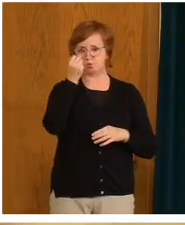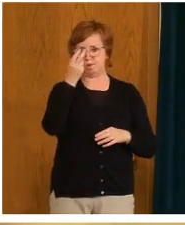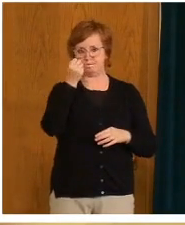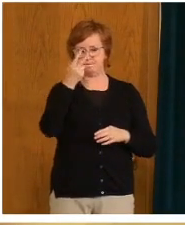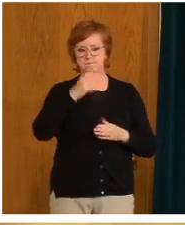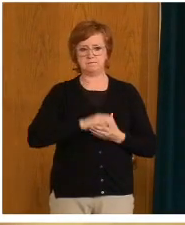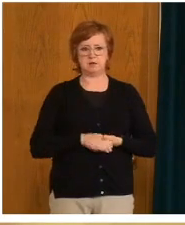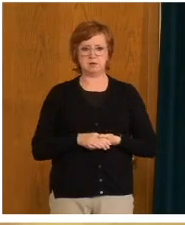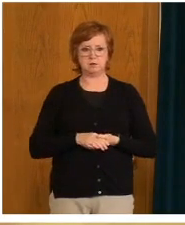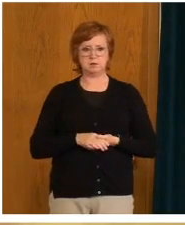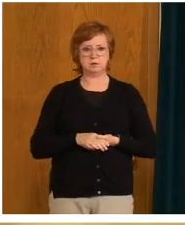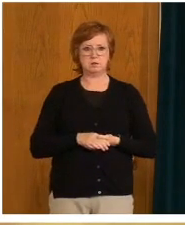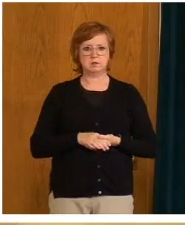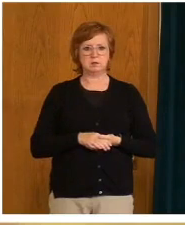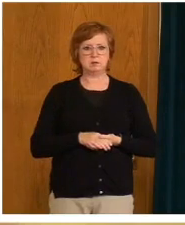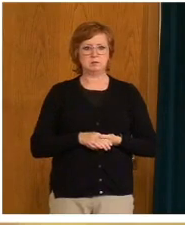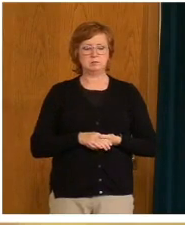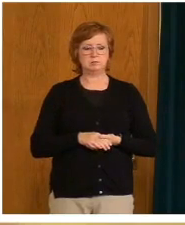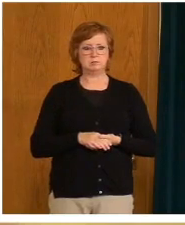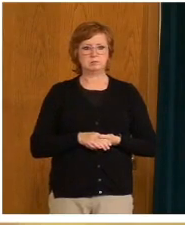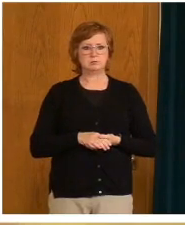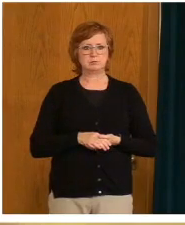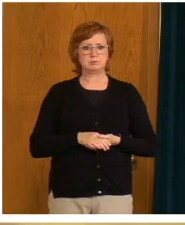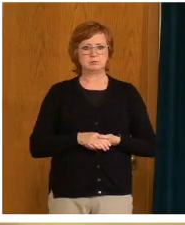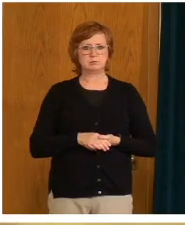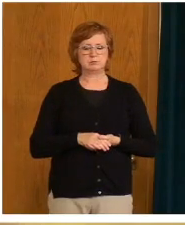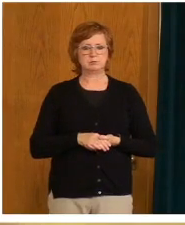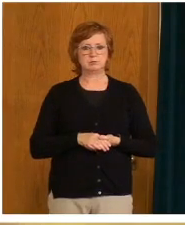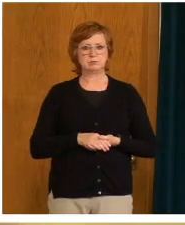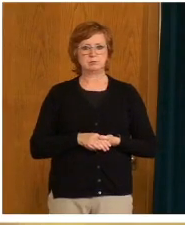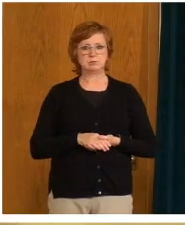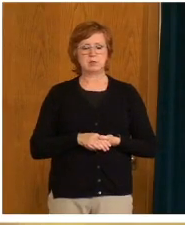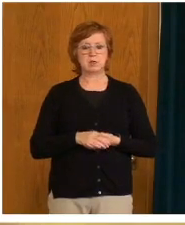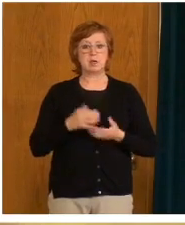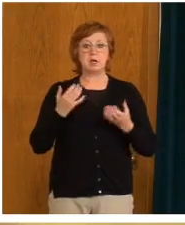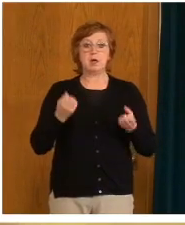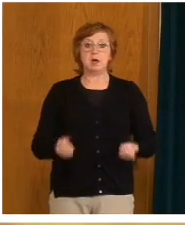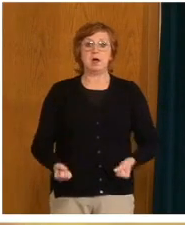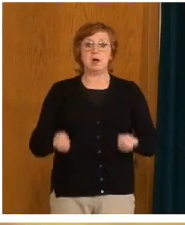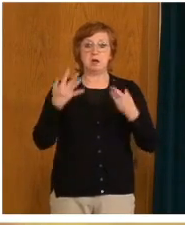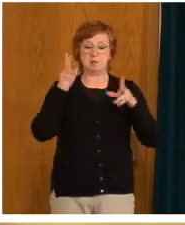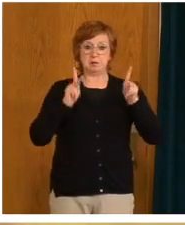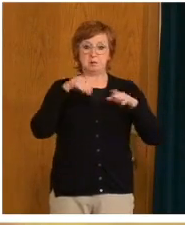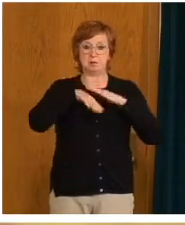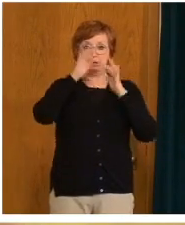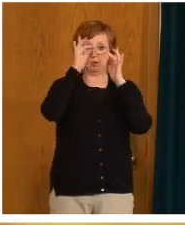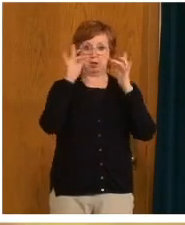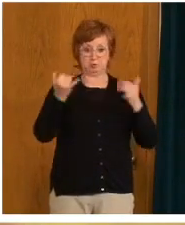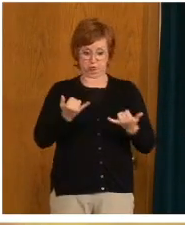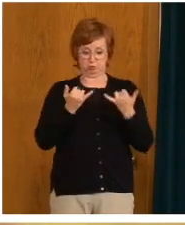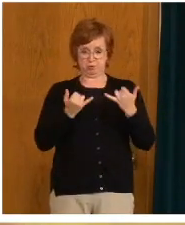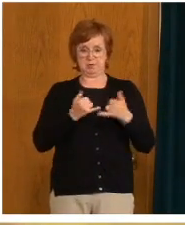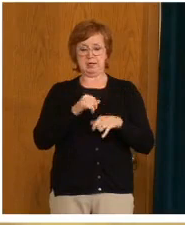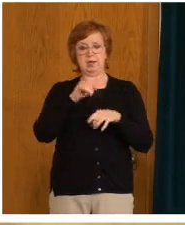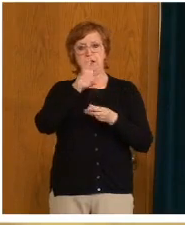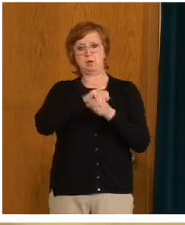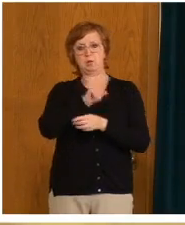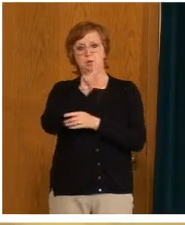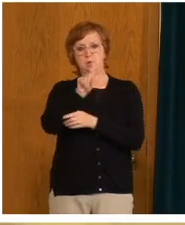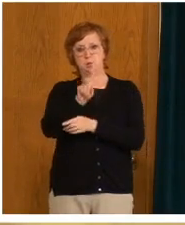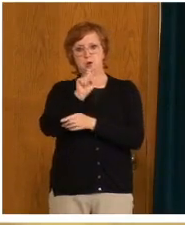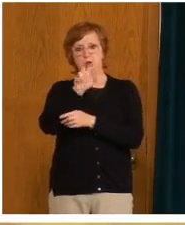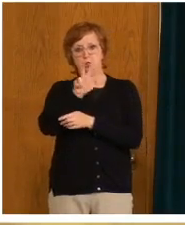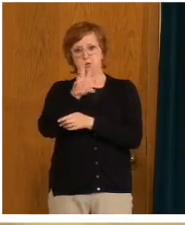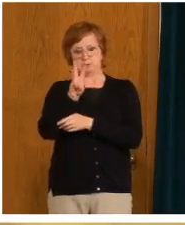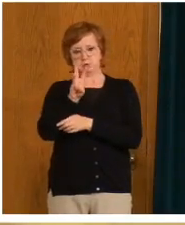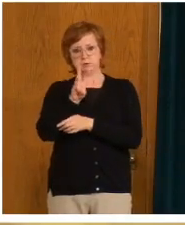Today we have 136 people in the hospital. The vast majority of those people, virtually all of those people, for one reason or another, some